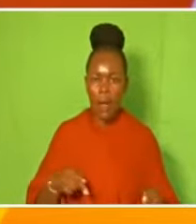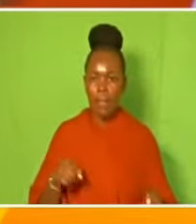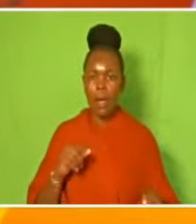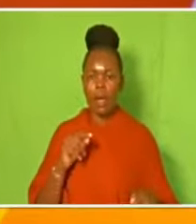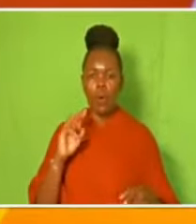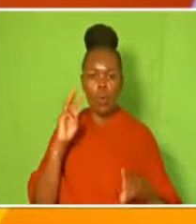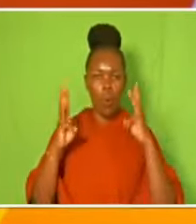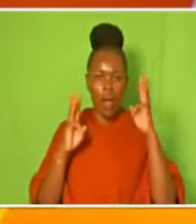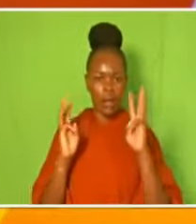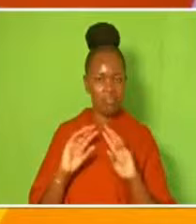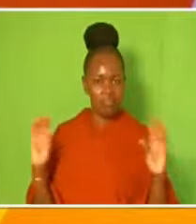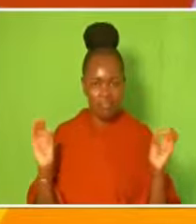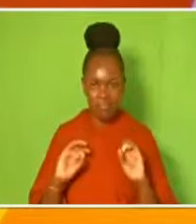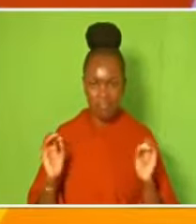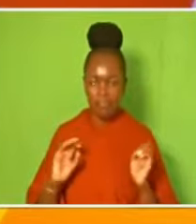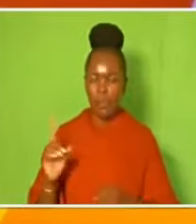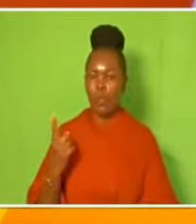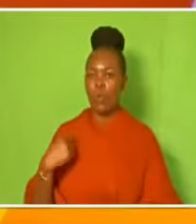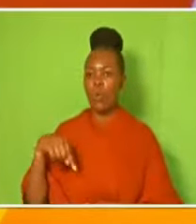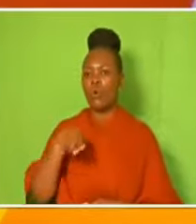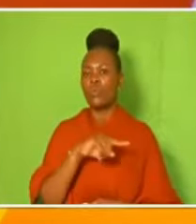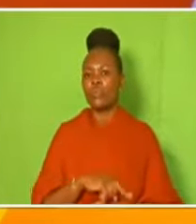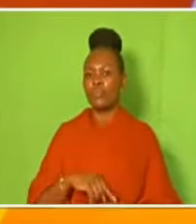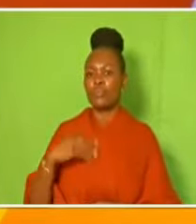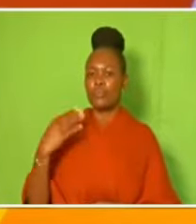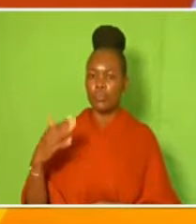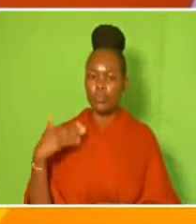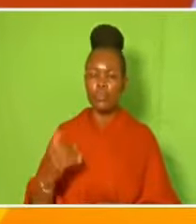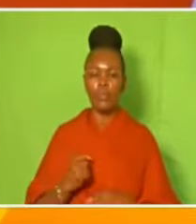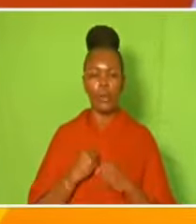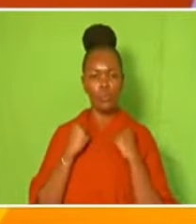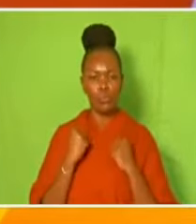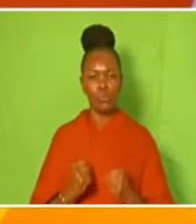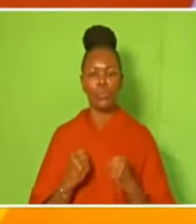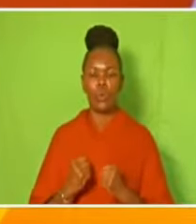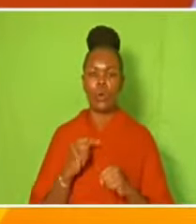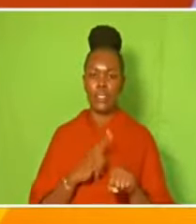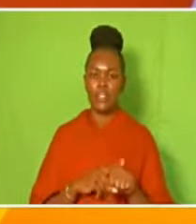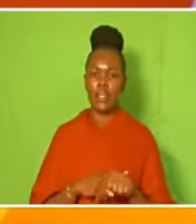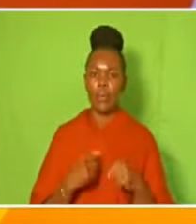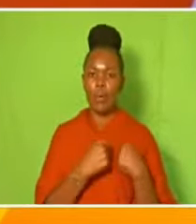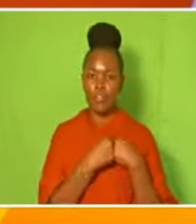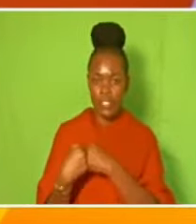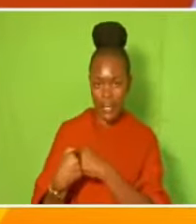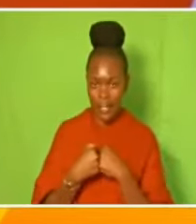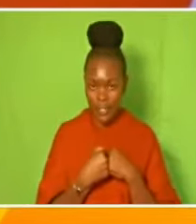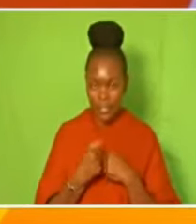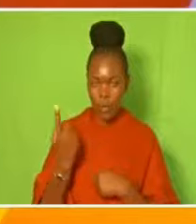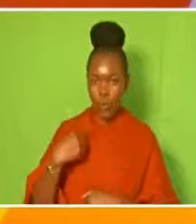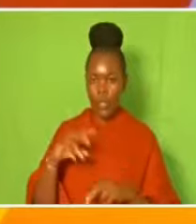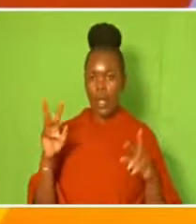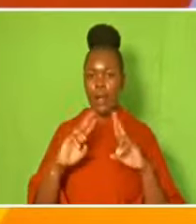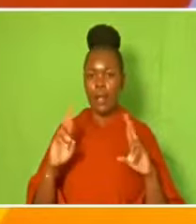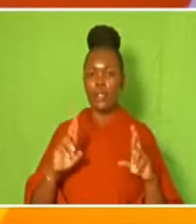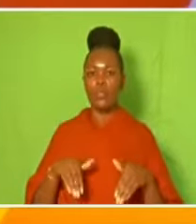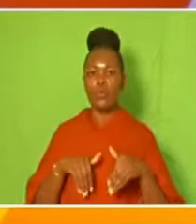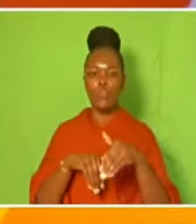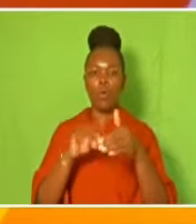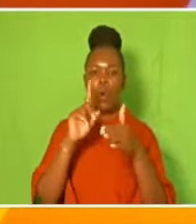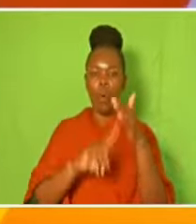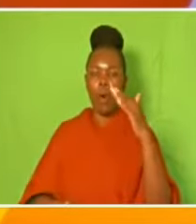kitu chochote. We have stood this, the test of time. We will follow what